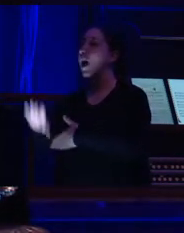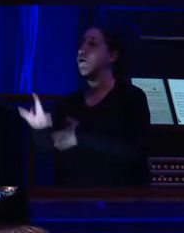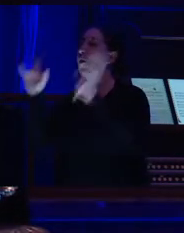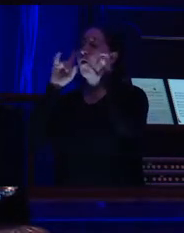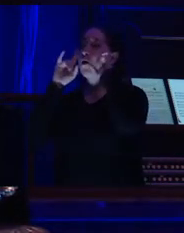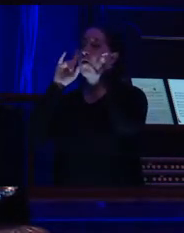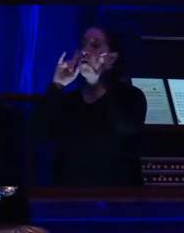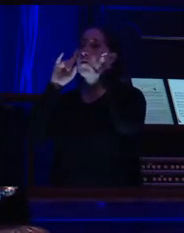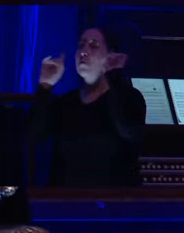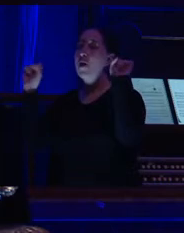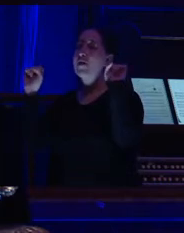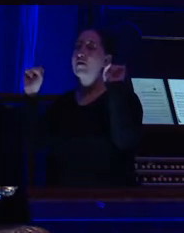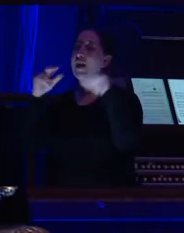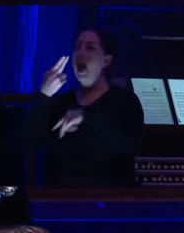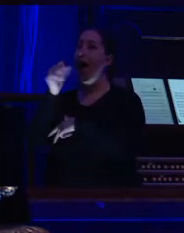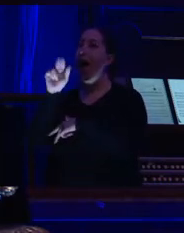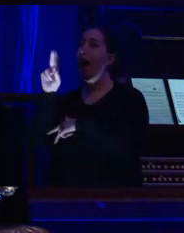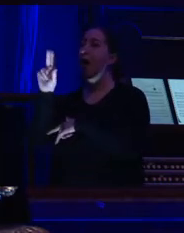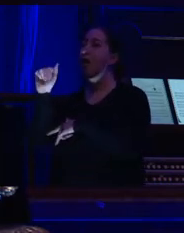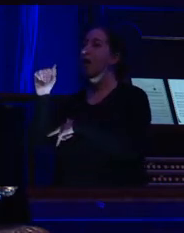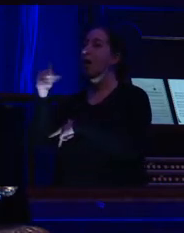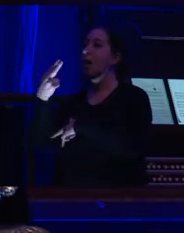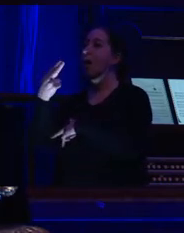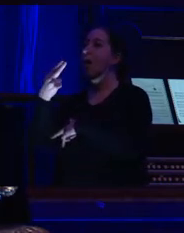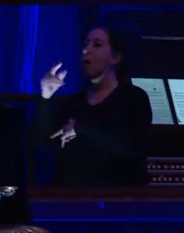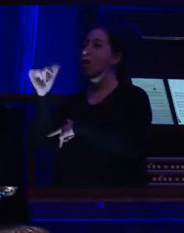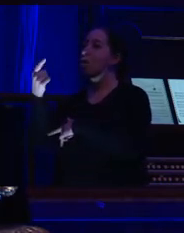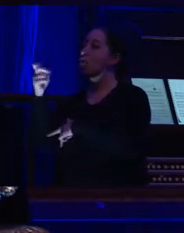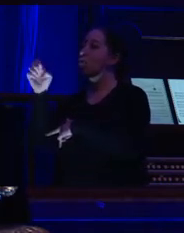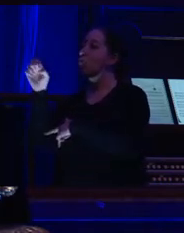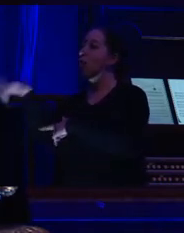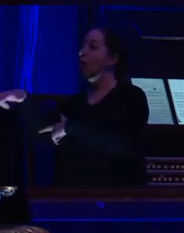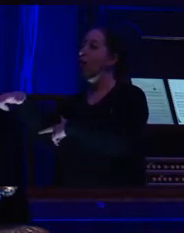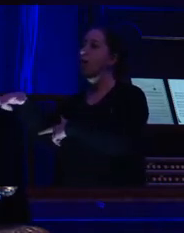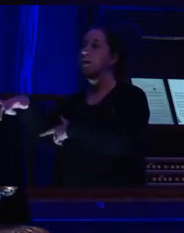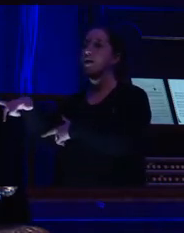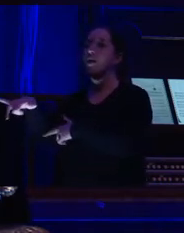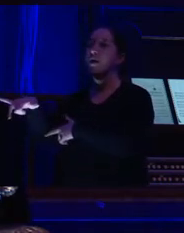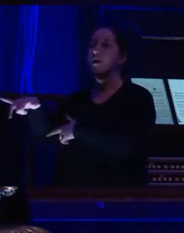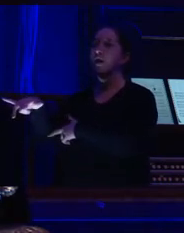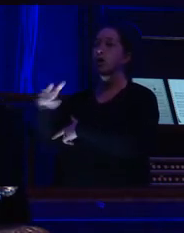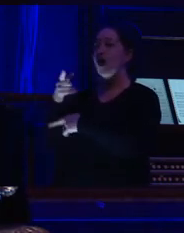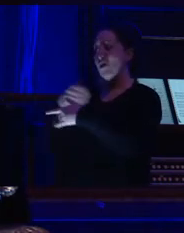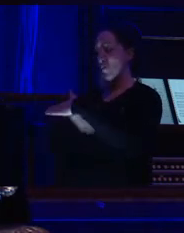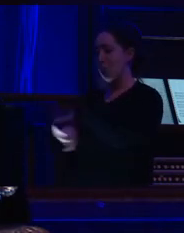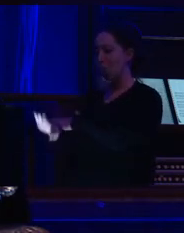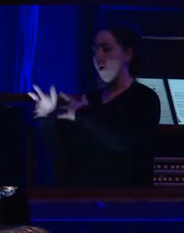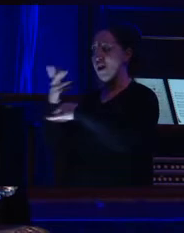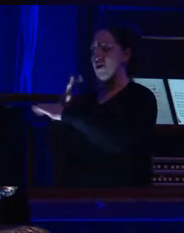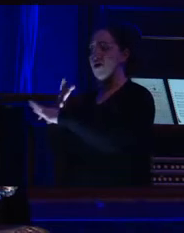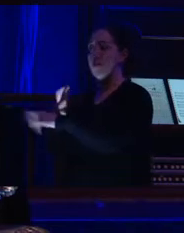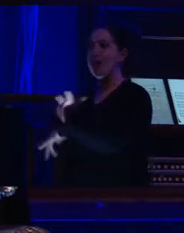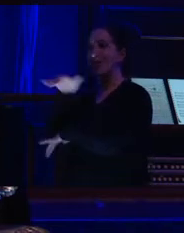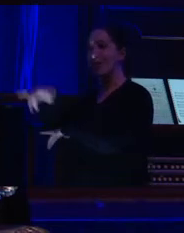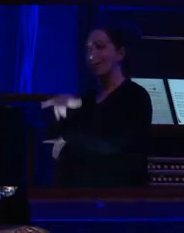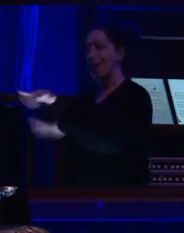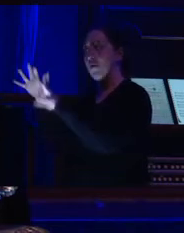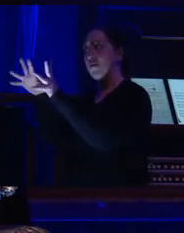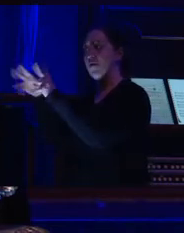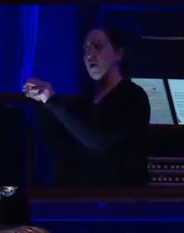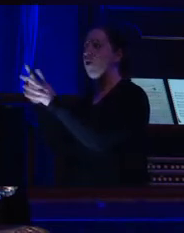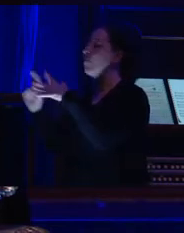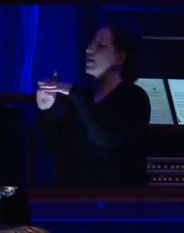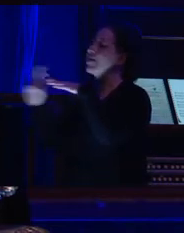President Emerita Hannah Holborn Gray. Born in Germany, she escaped with her family to the